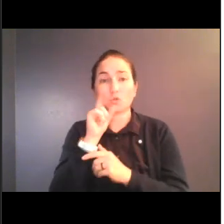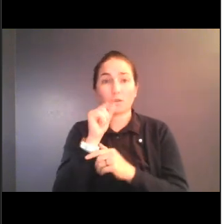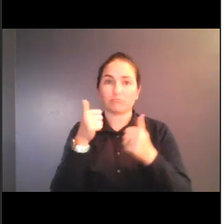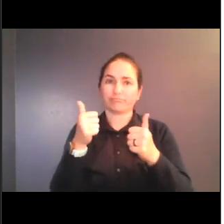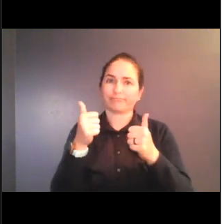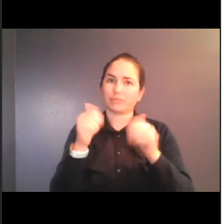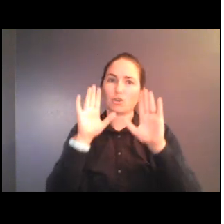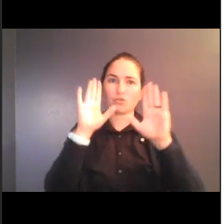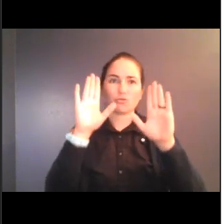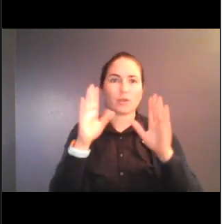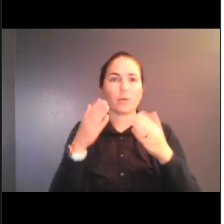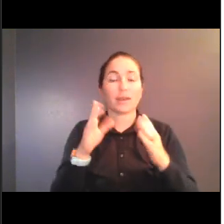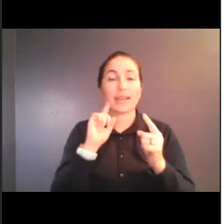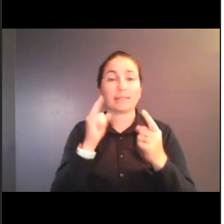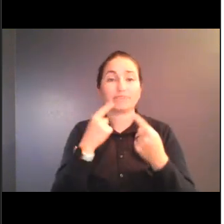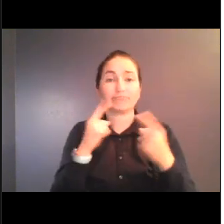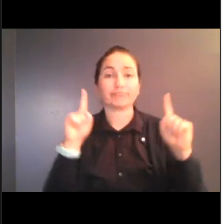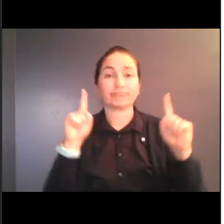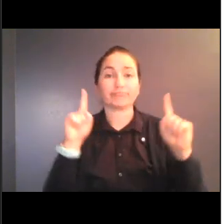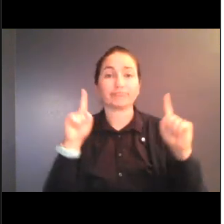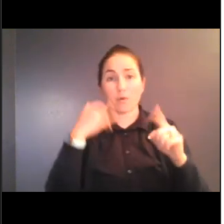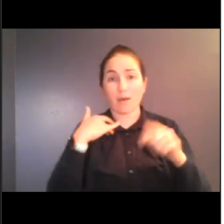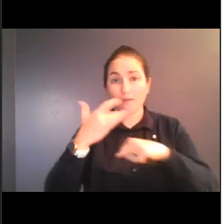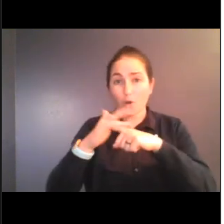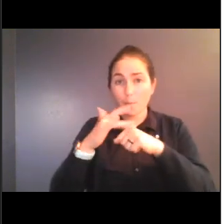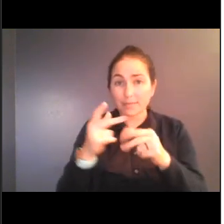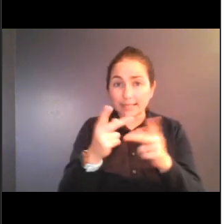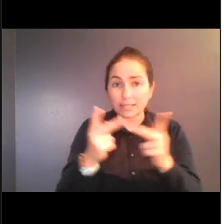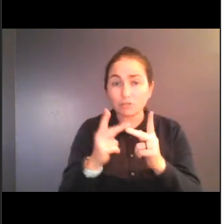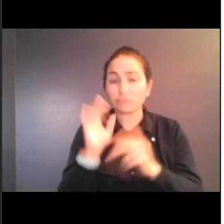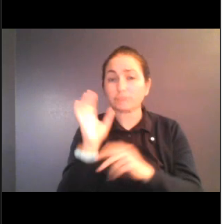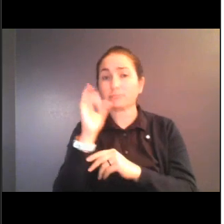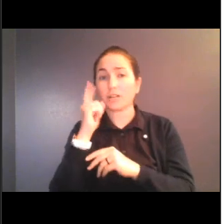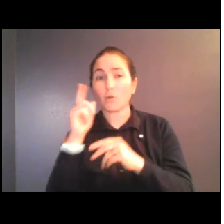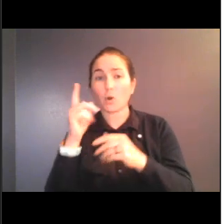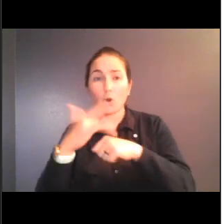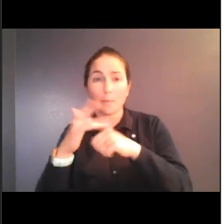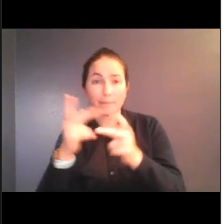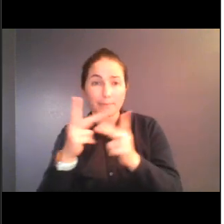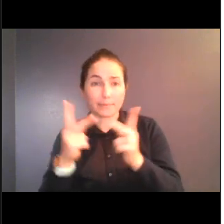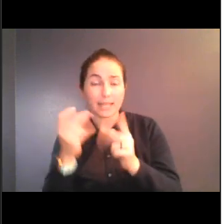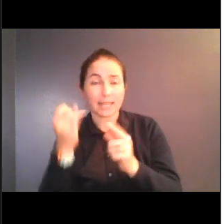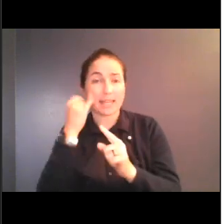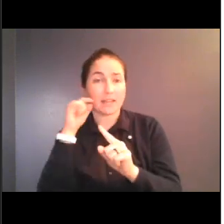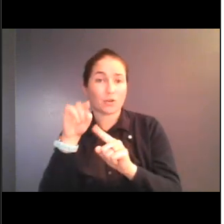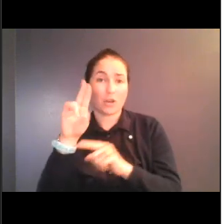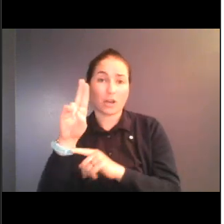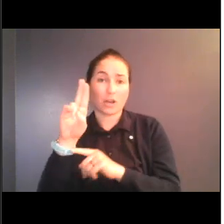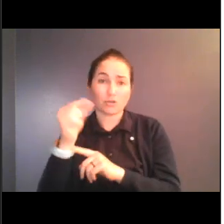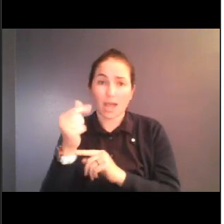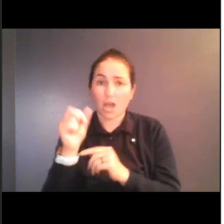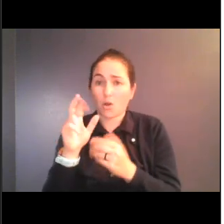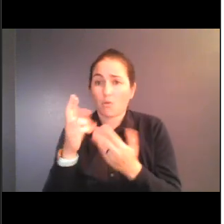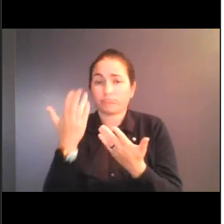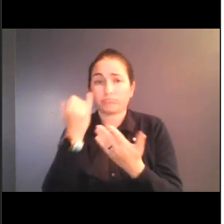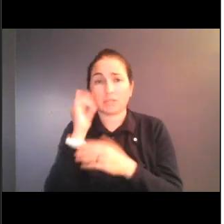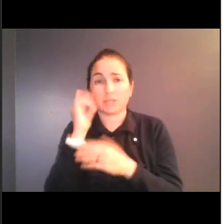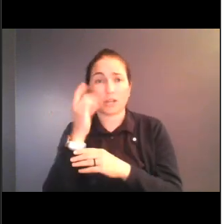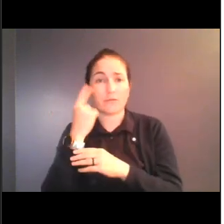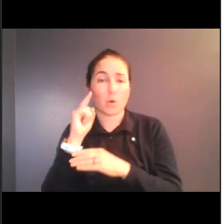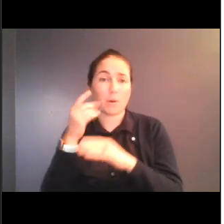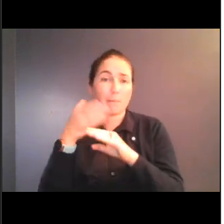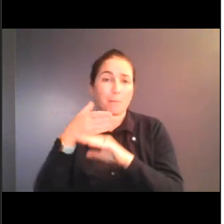way to announce an open position, to find open positions, whether it's if you're an undergrad or if you're looking for a